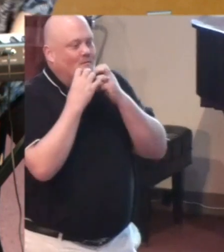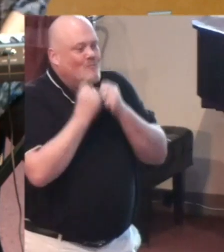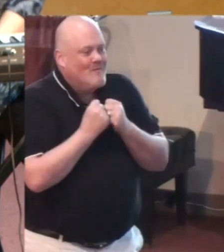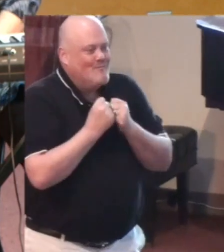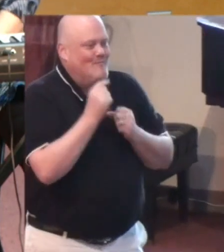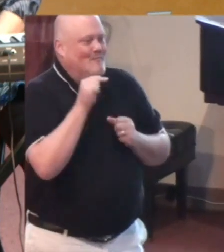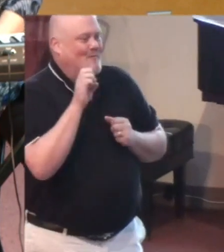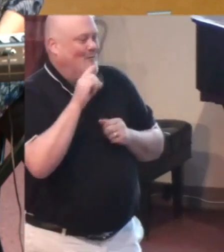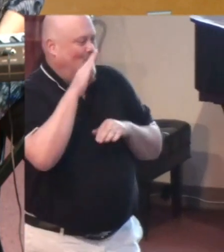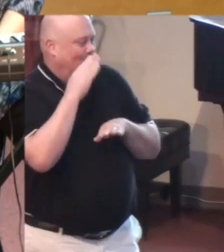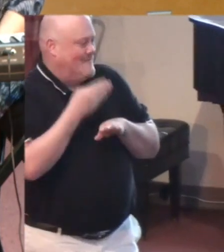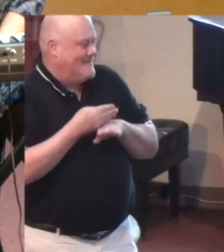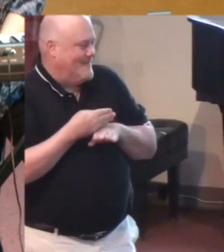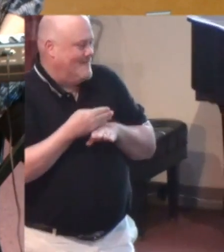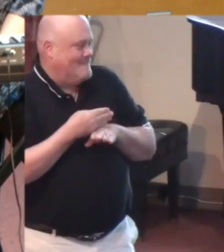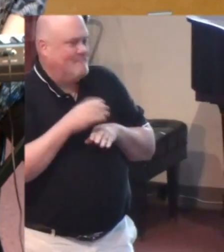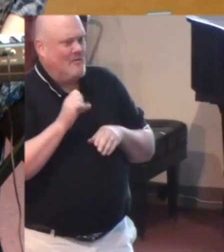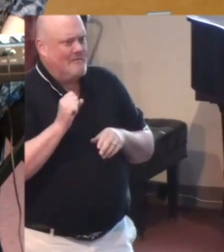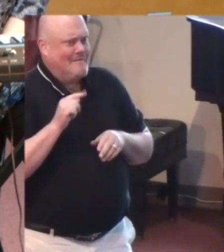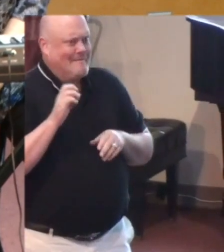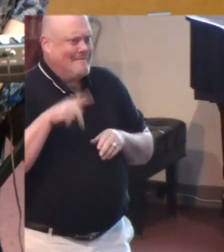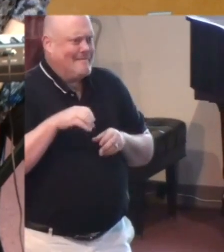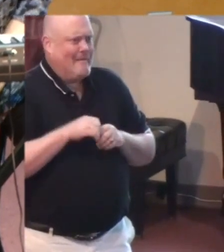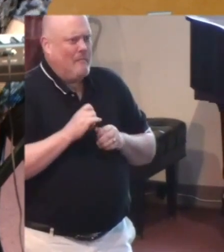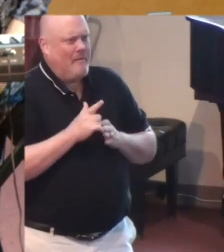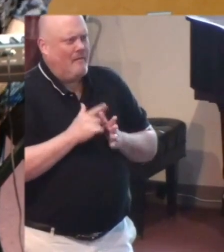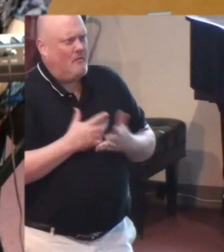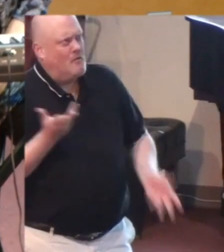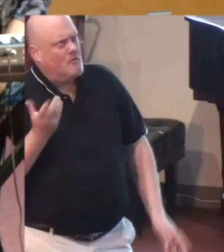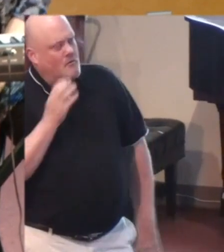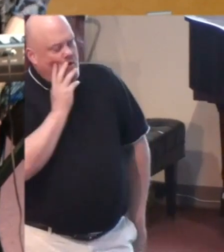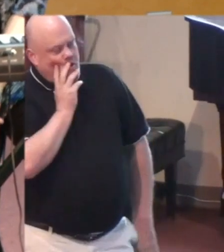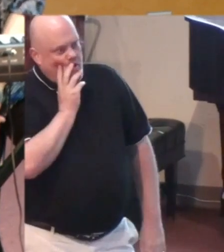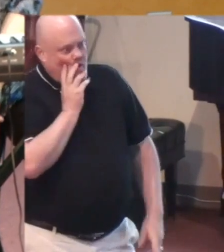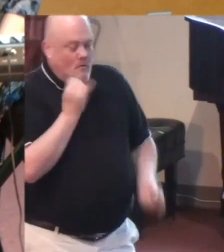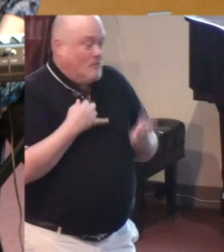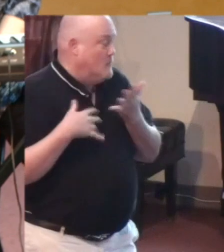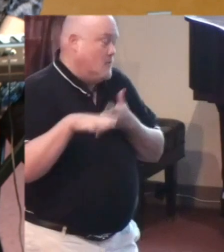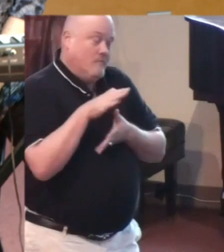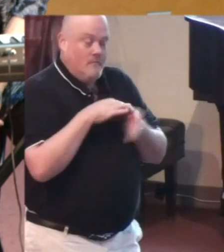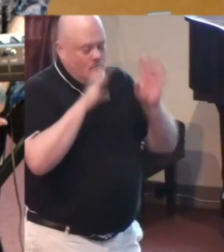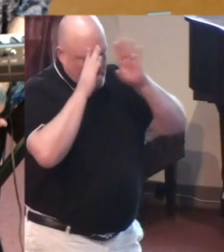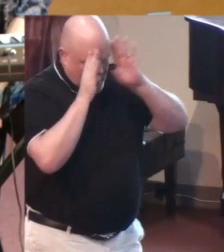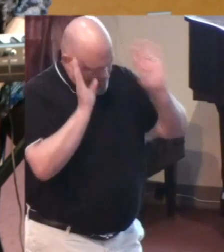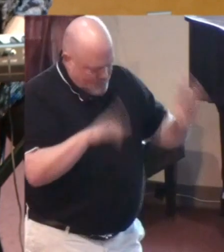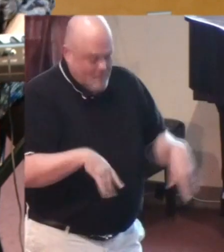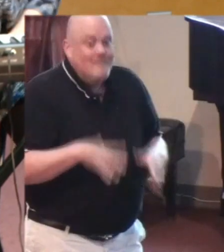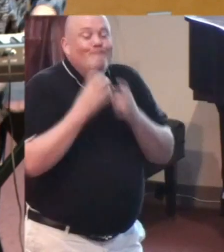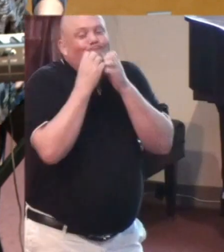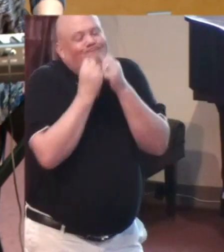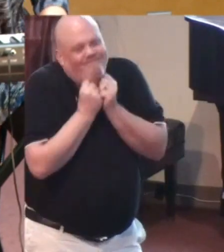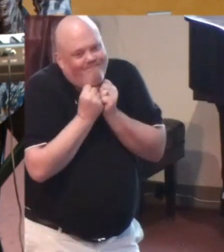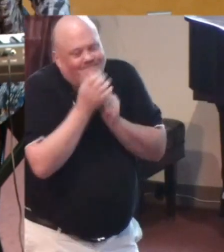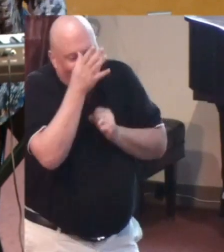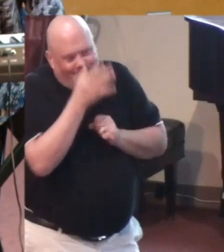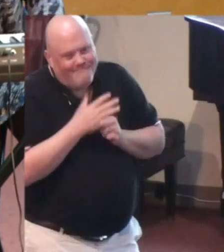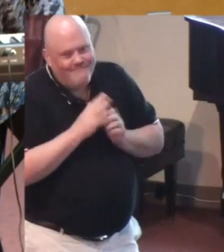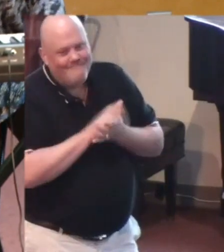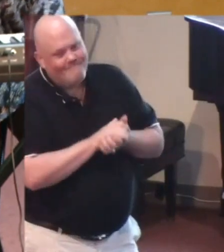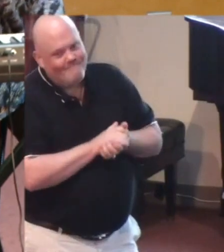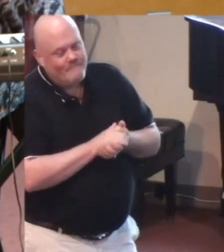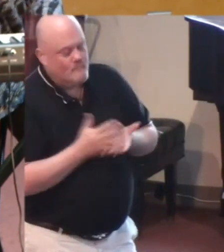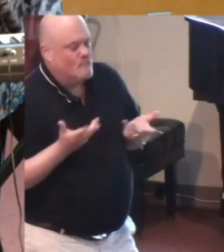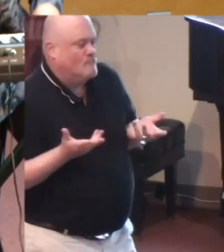grandson, step-in-law. Oh, God, these days things are so confusing. He's my precious boy.